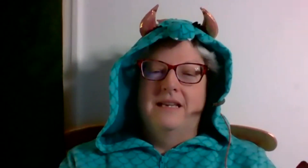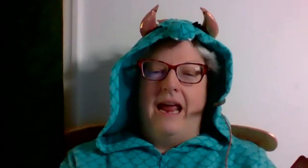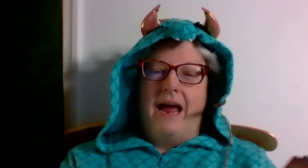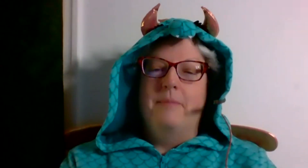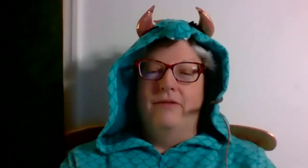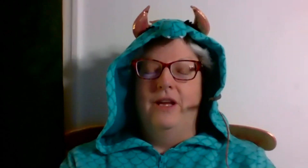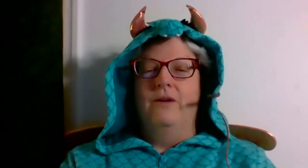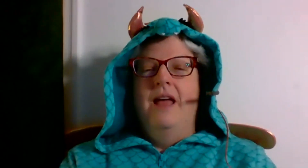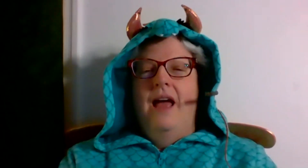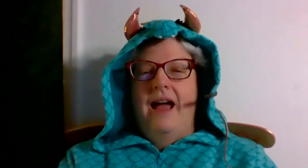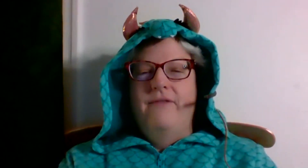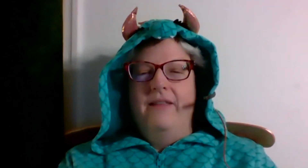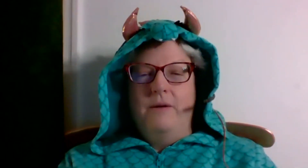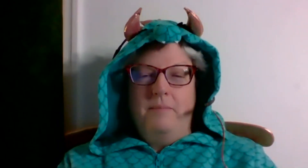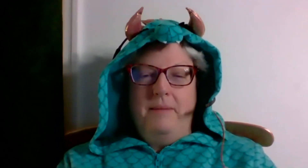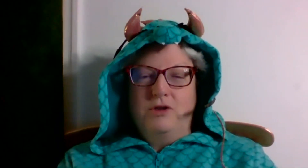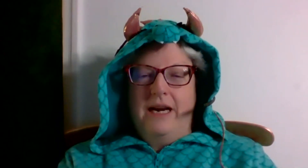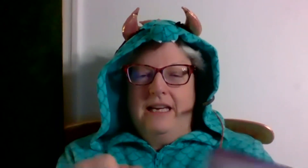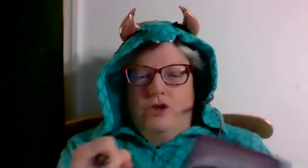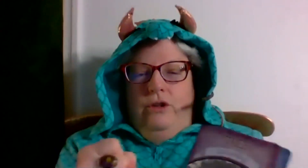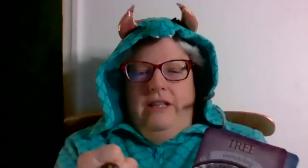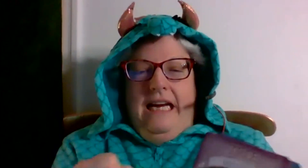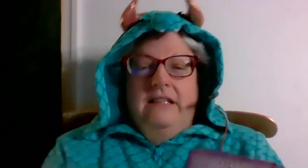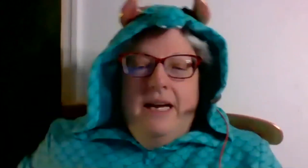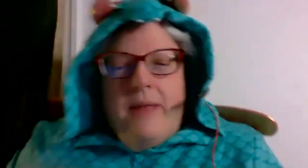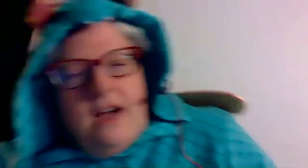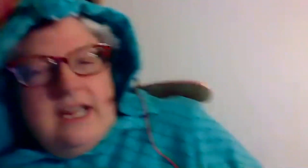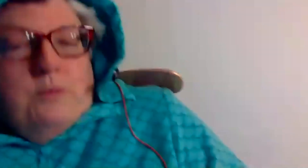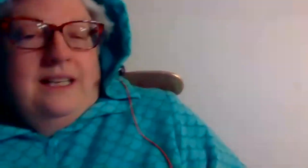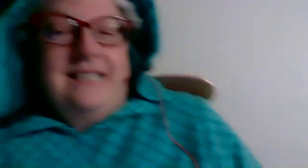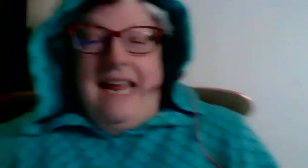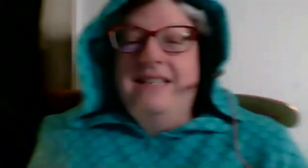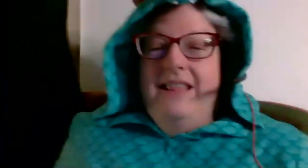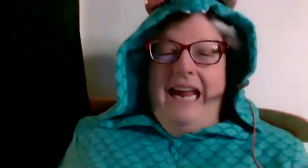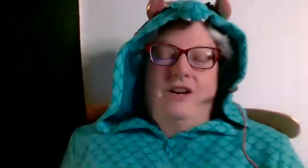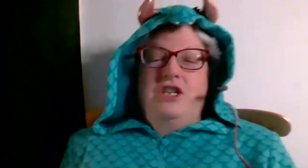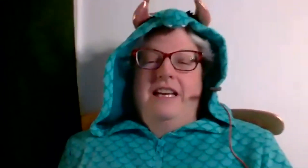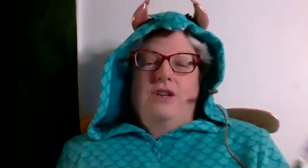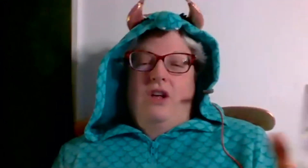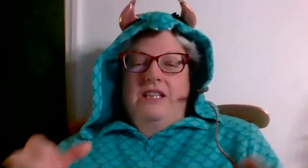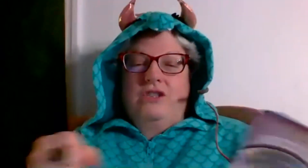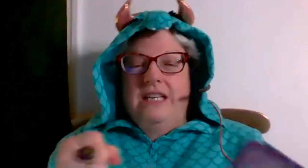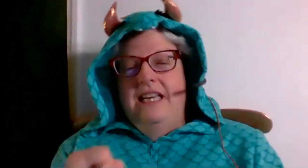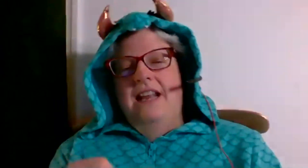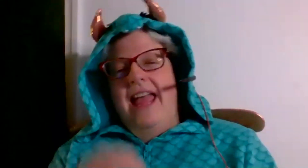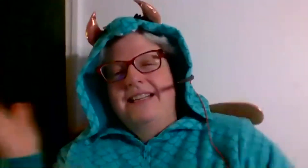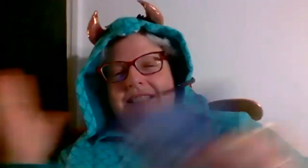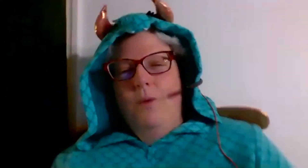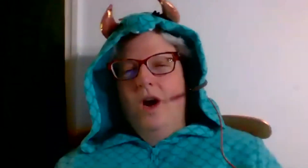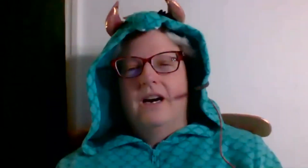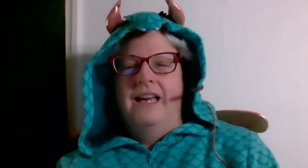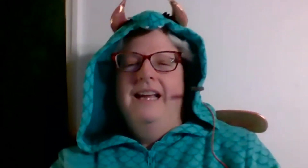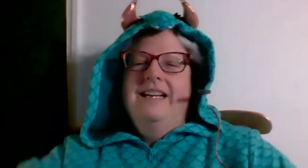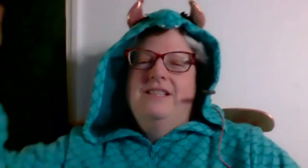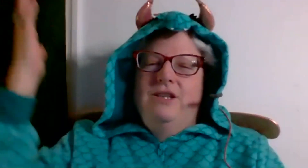way it's going to happen for you. I find that when people try to control the outcome, they all get really tense and the energy gets all constricted, and that